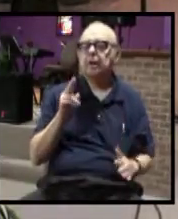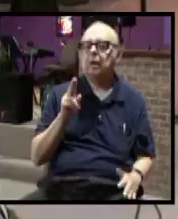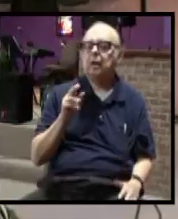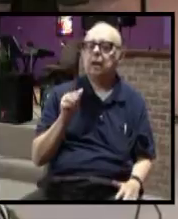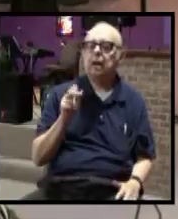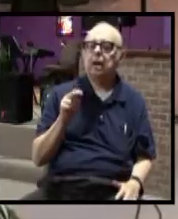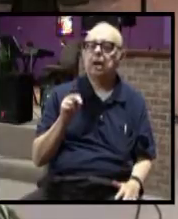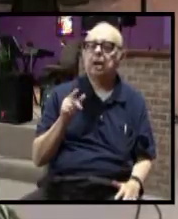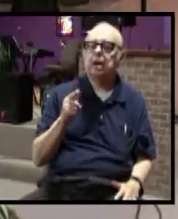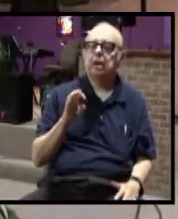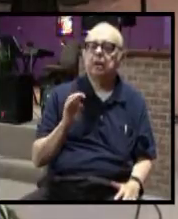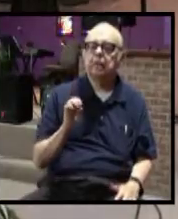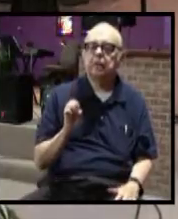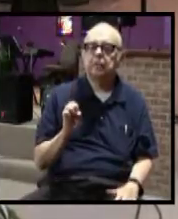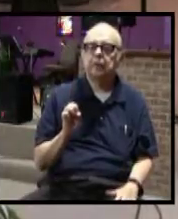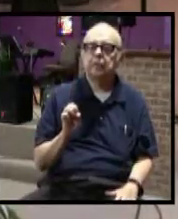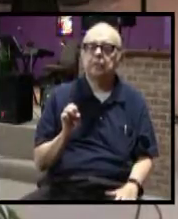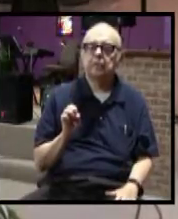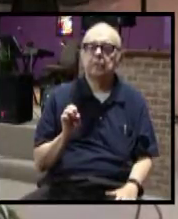Drainage.